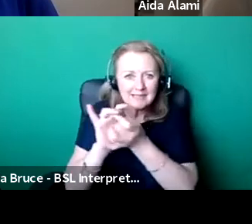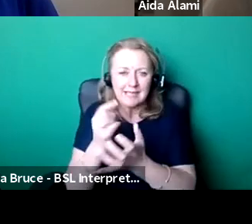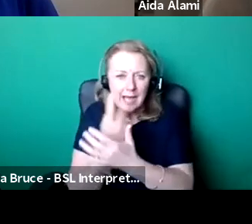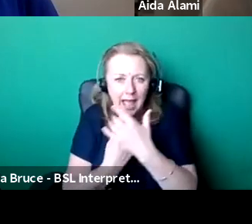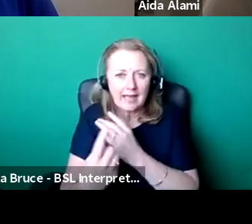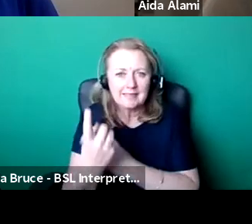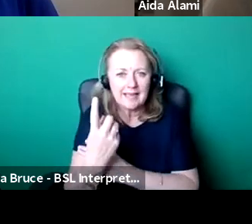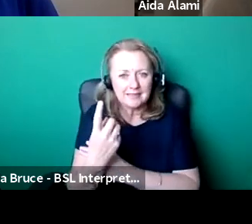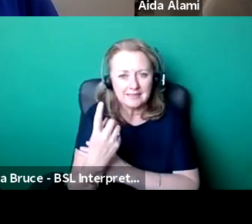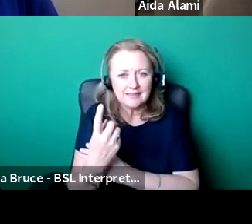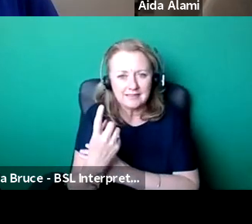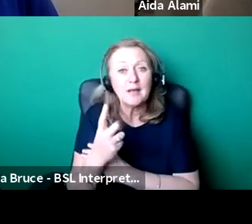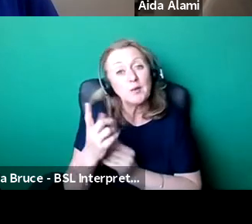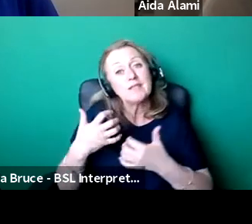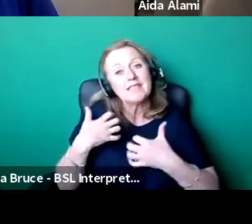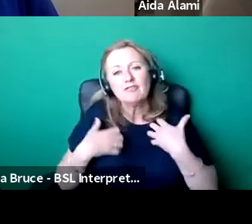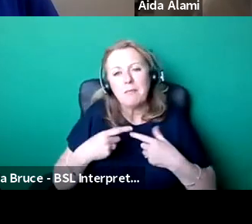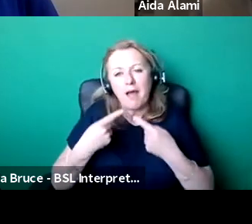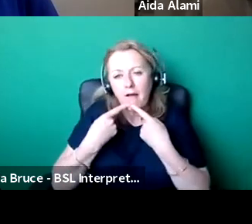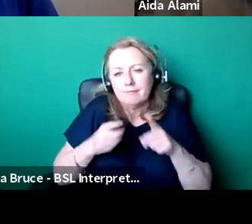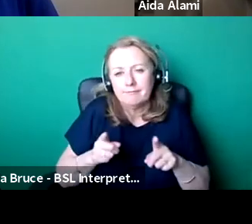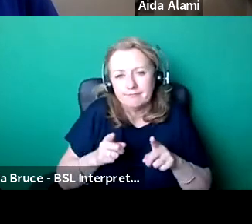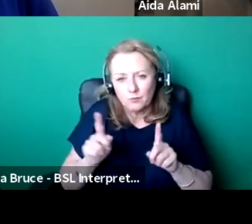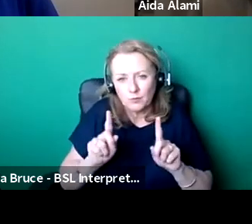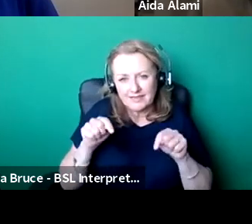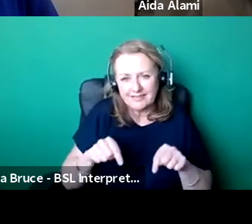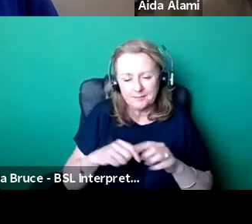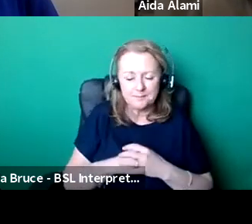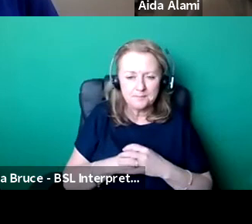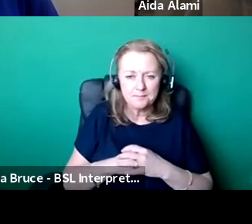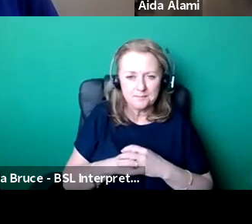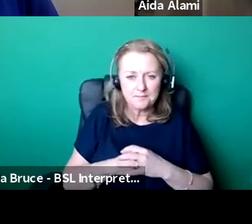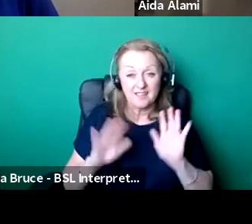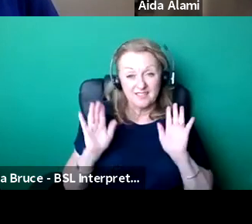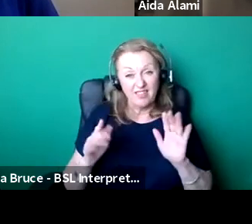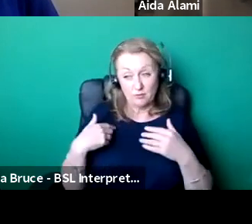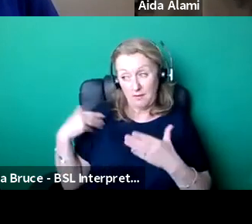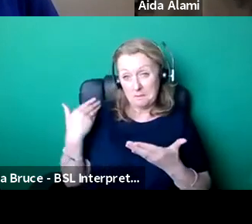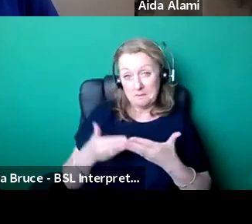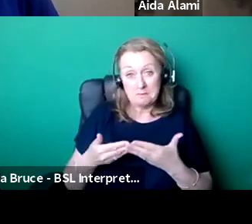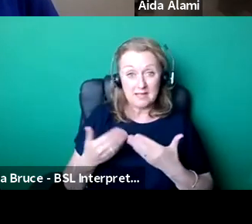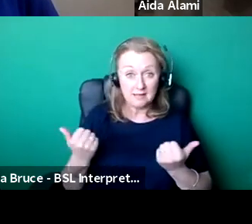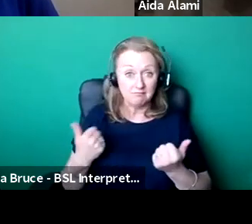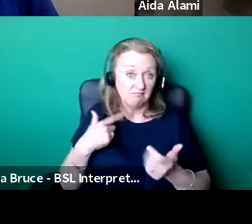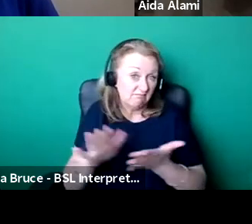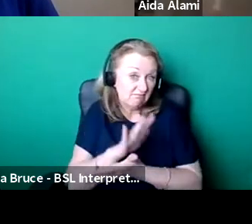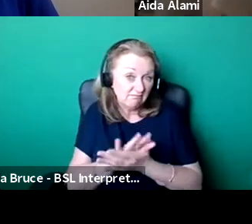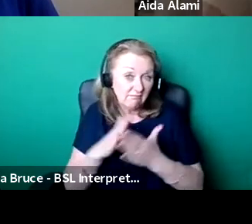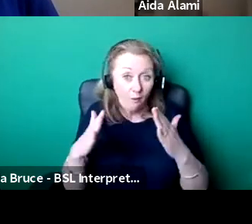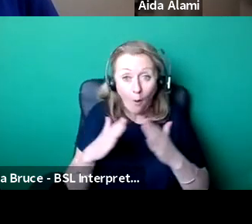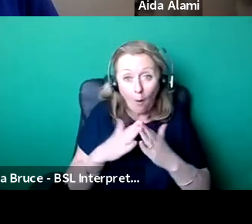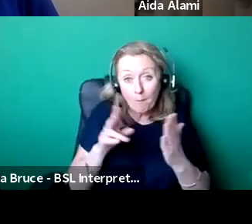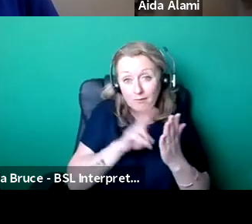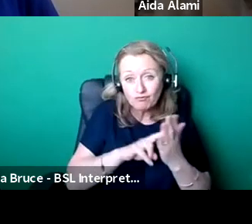same time. It's a quite interesting topic. But yeah, that's pretty much what I've been working on. Apart from that, I've been enjoying home and reading a lot of